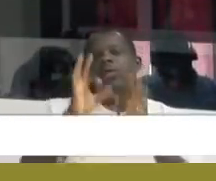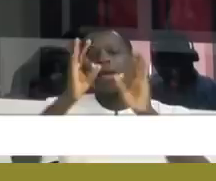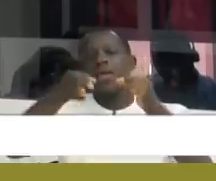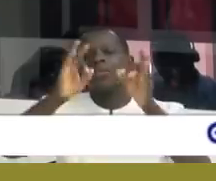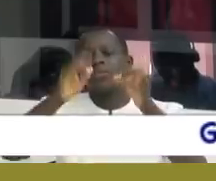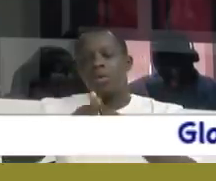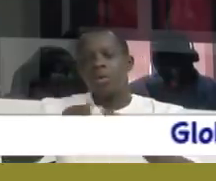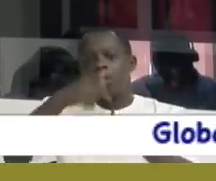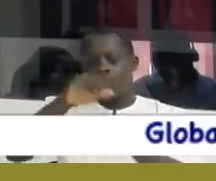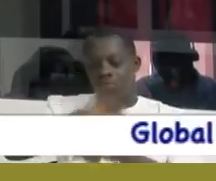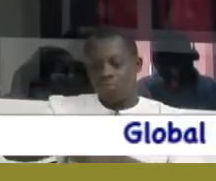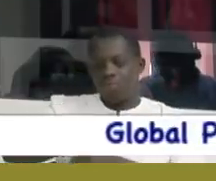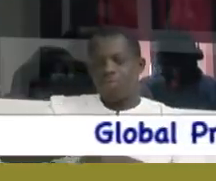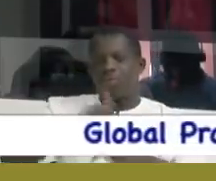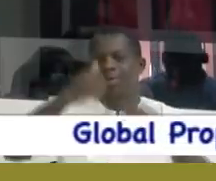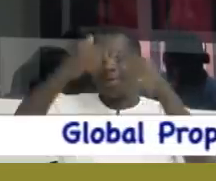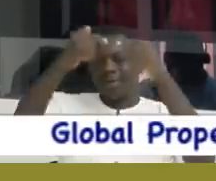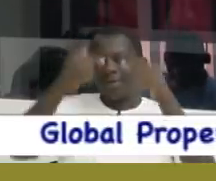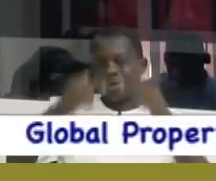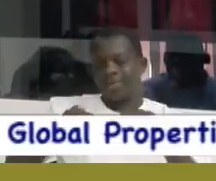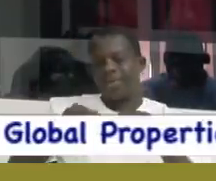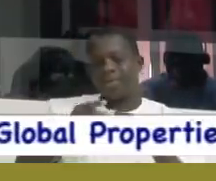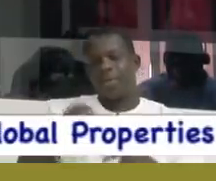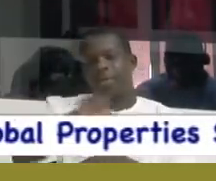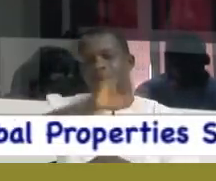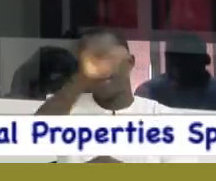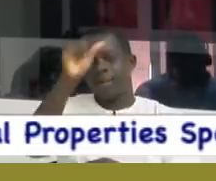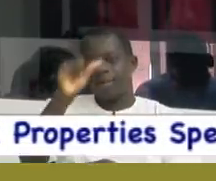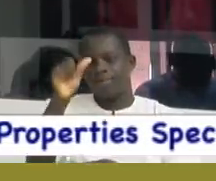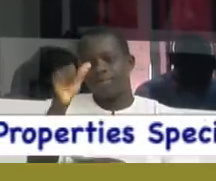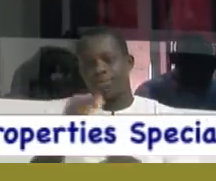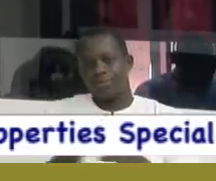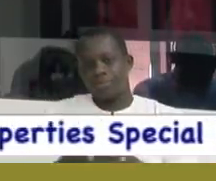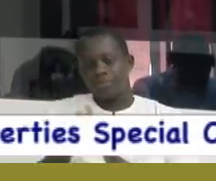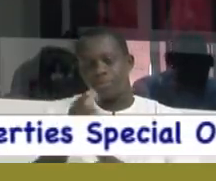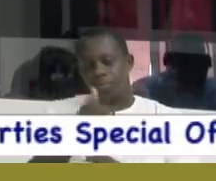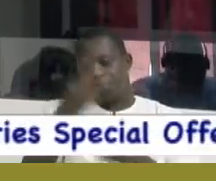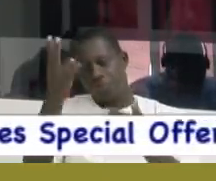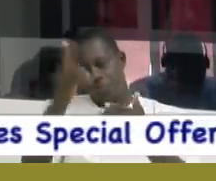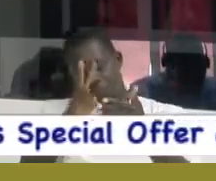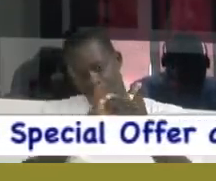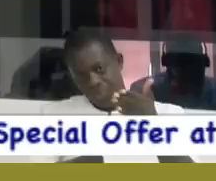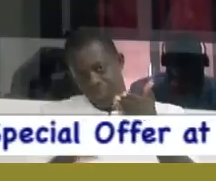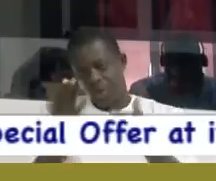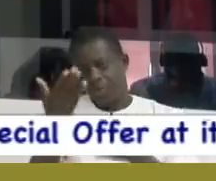his testimony. And I am reading from